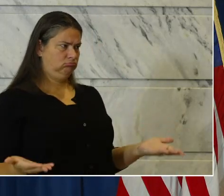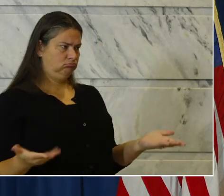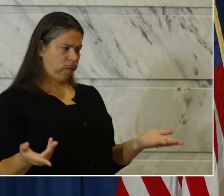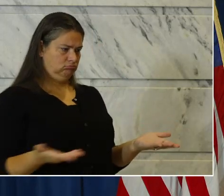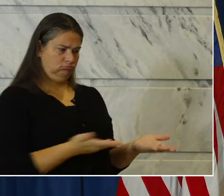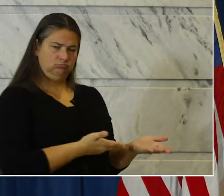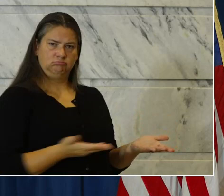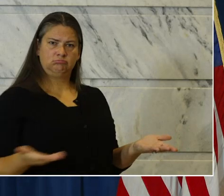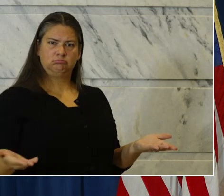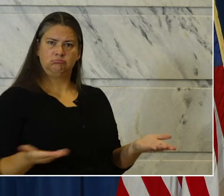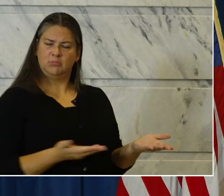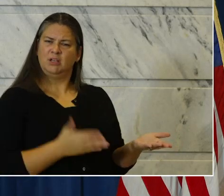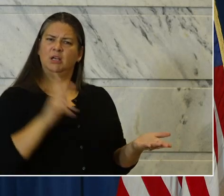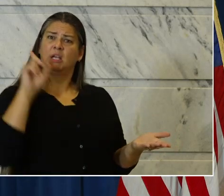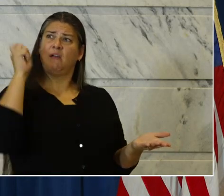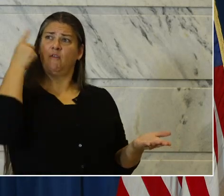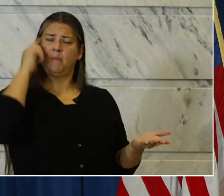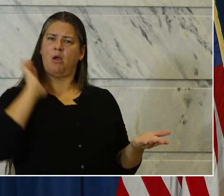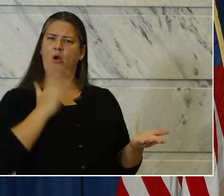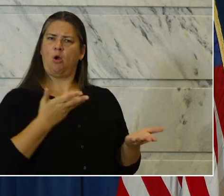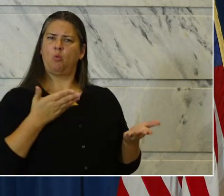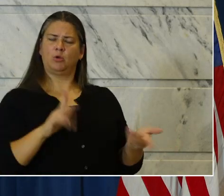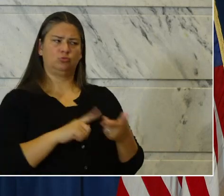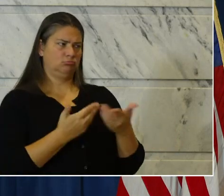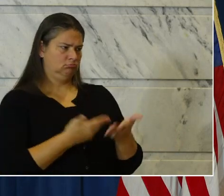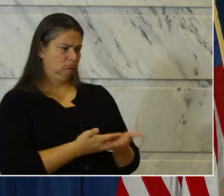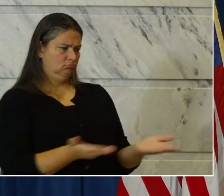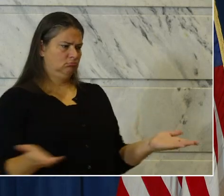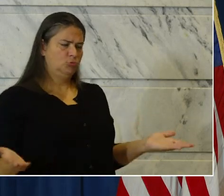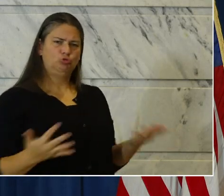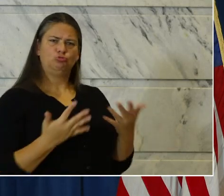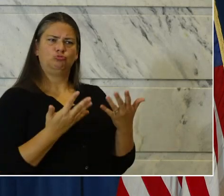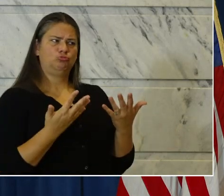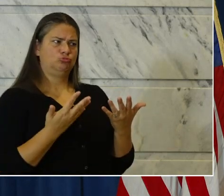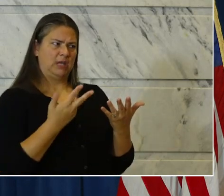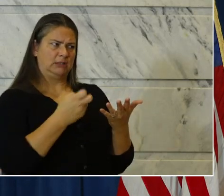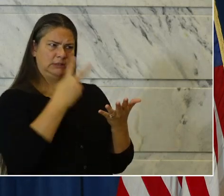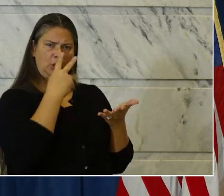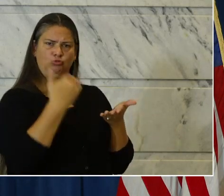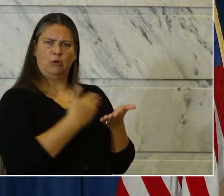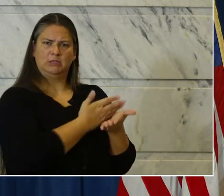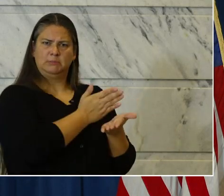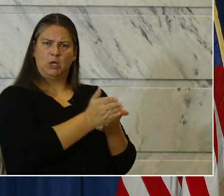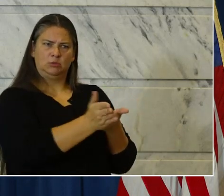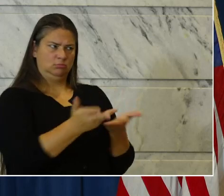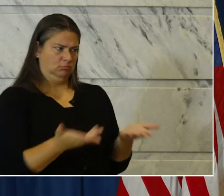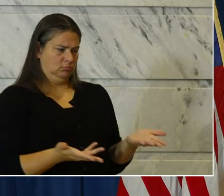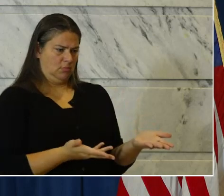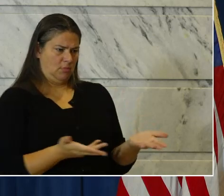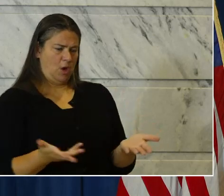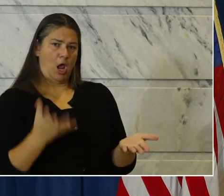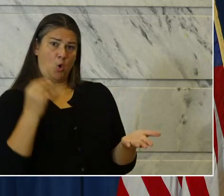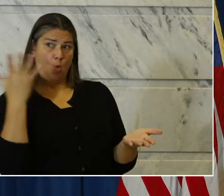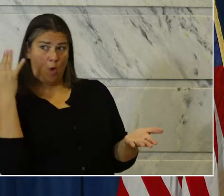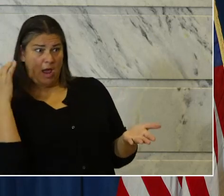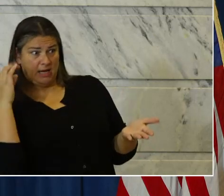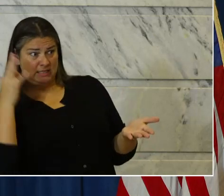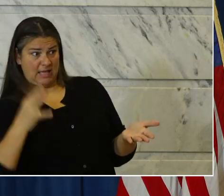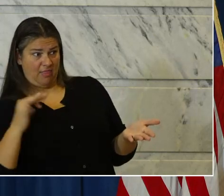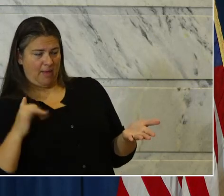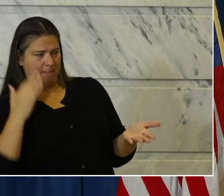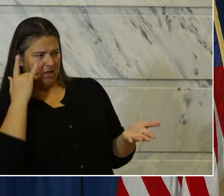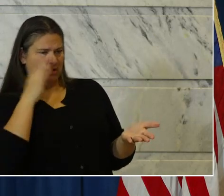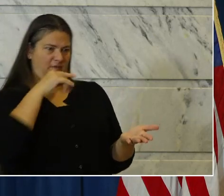for everybody to explain in that process what they did and why. And so I look forward to that being released. And